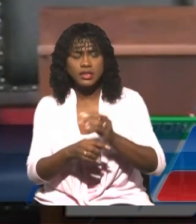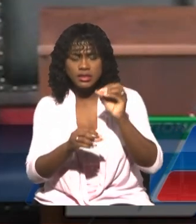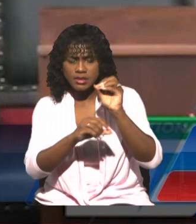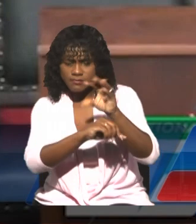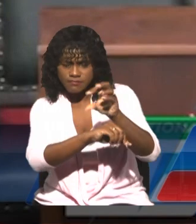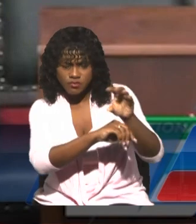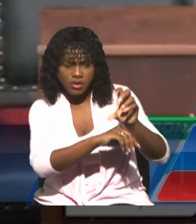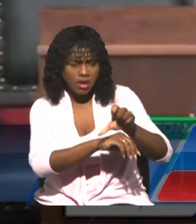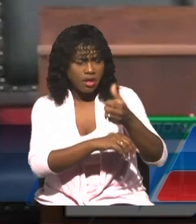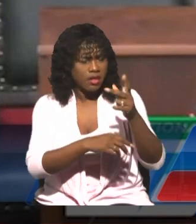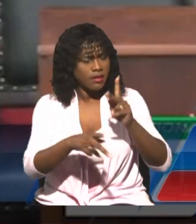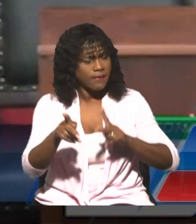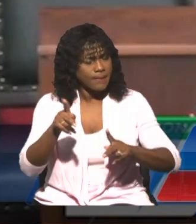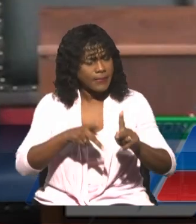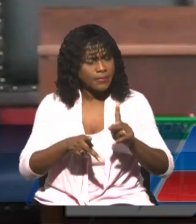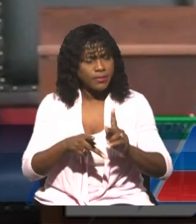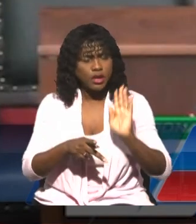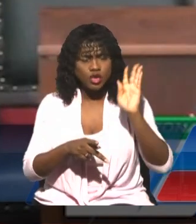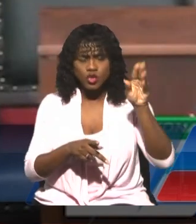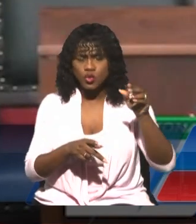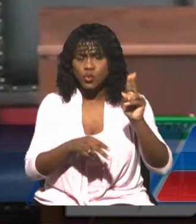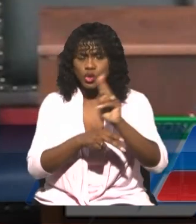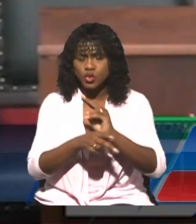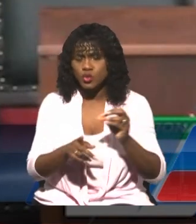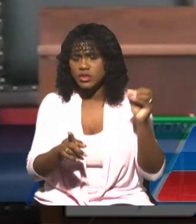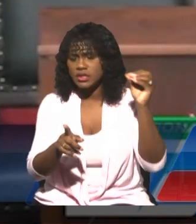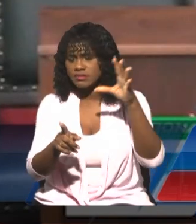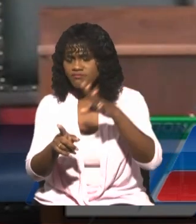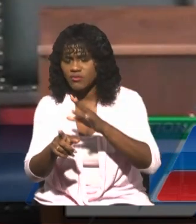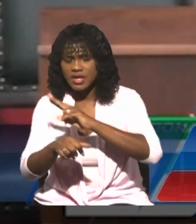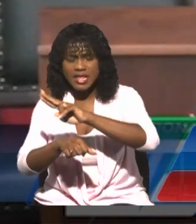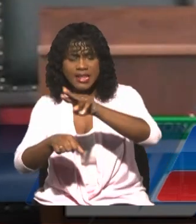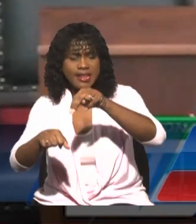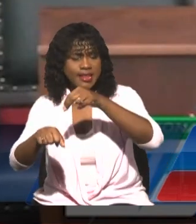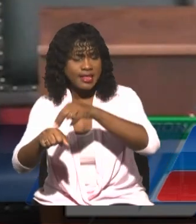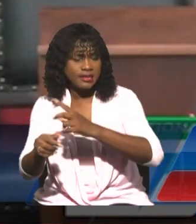young people. You will use it to influence national